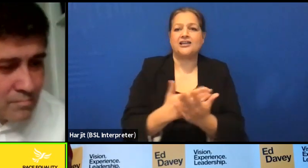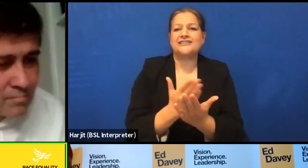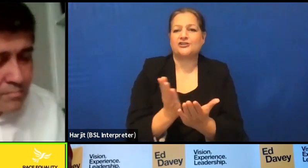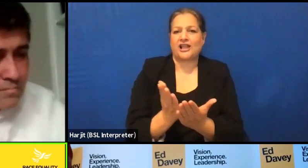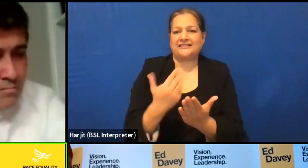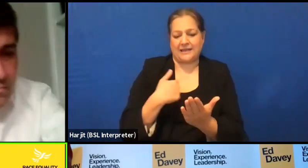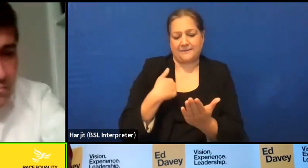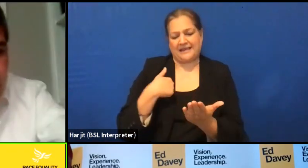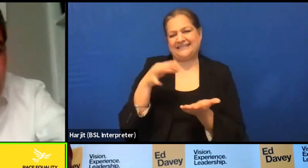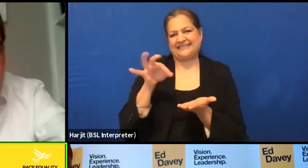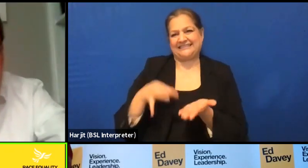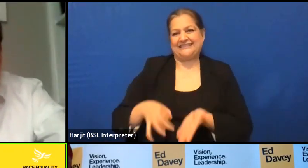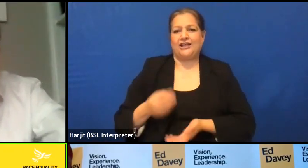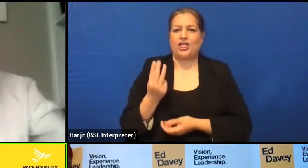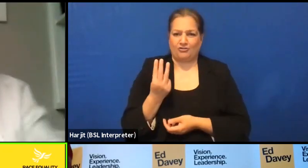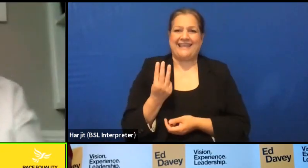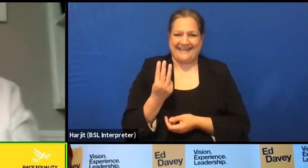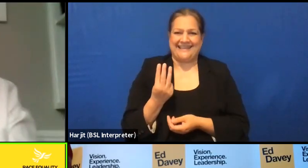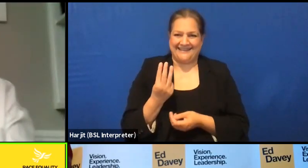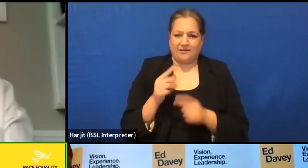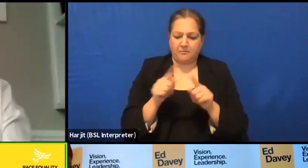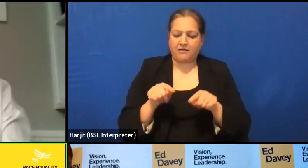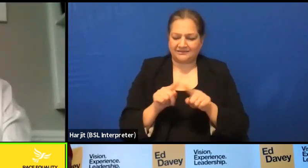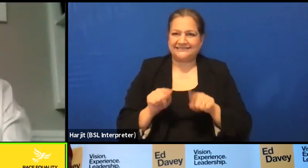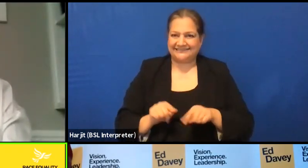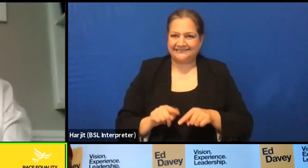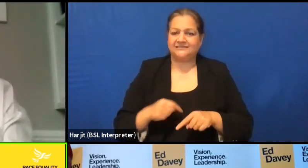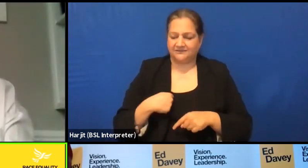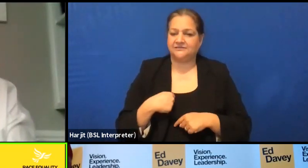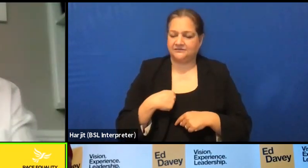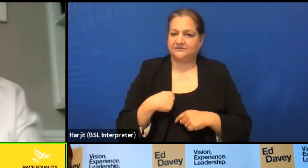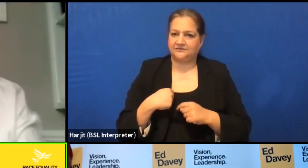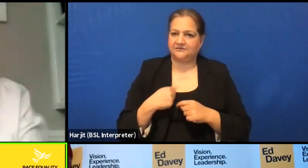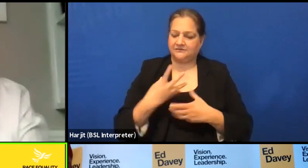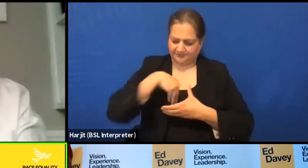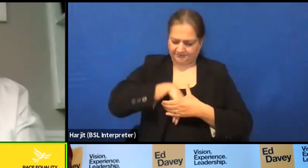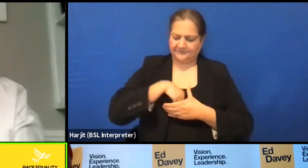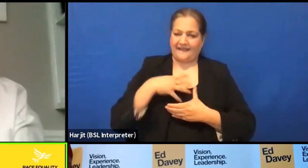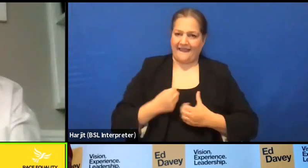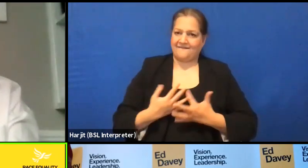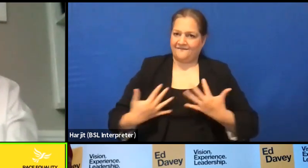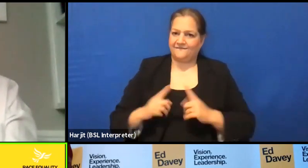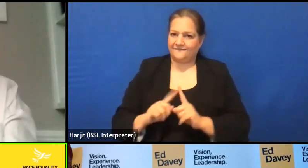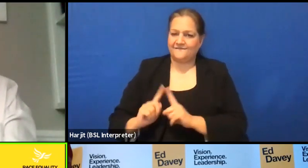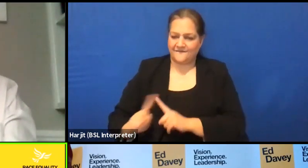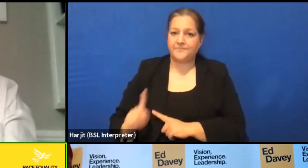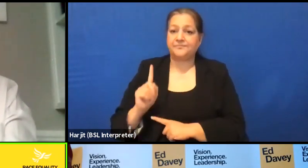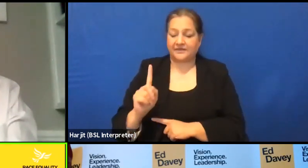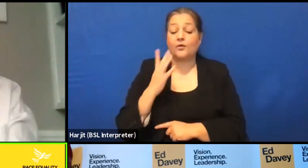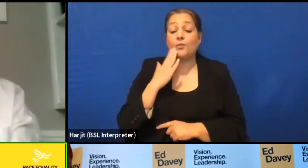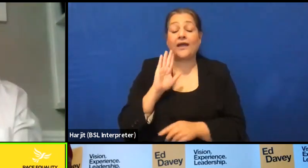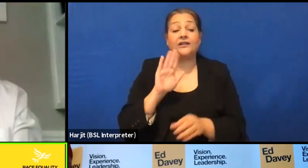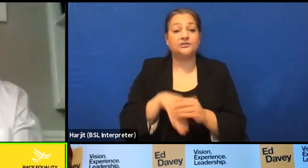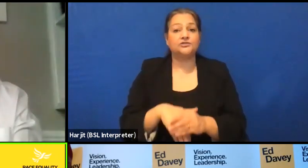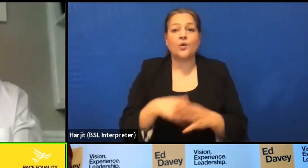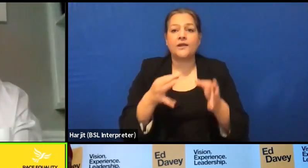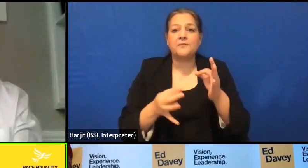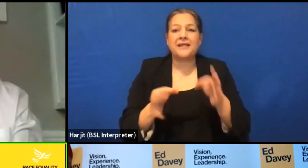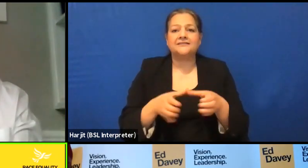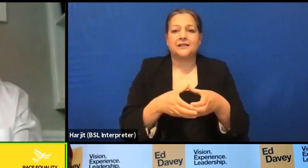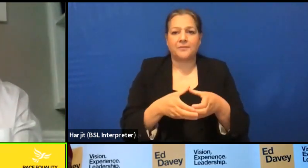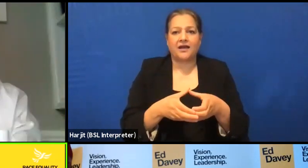and to encourage them and recognize that when often they join a political party or try and get involved in a